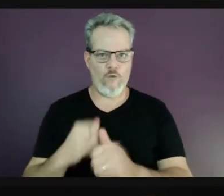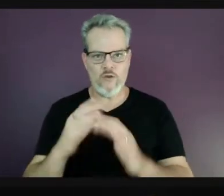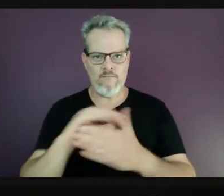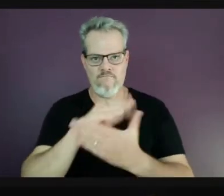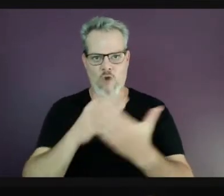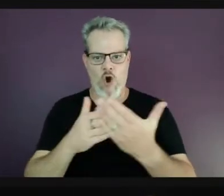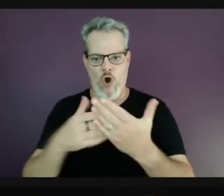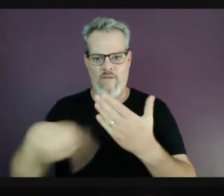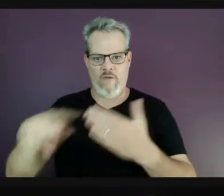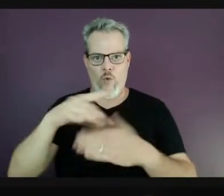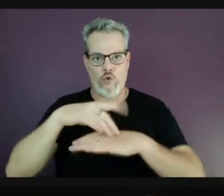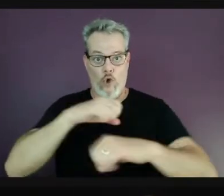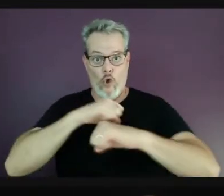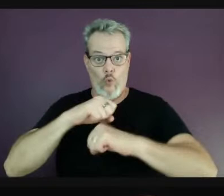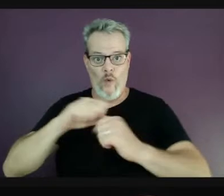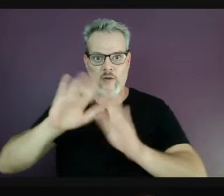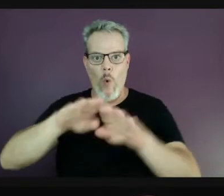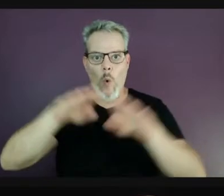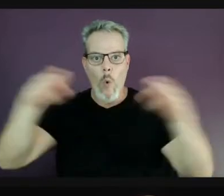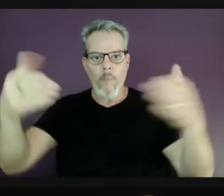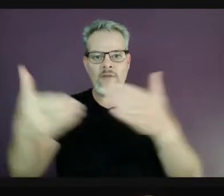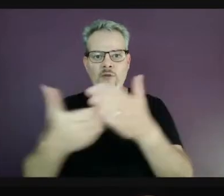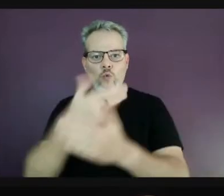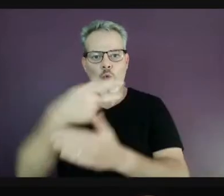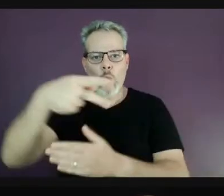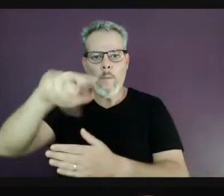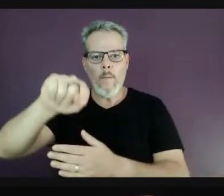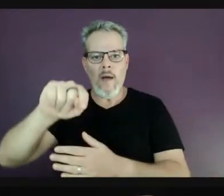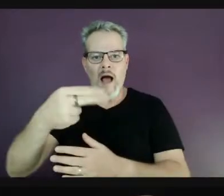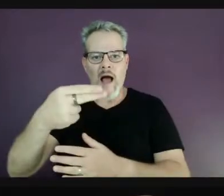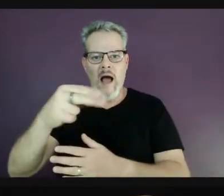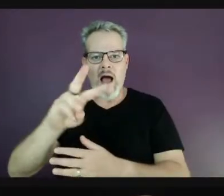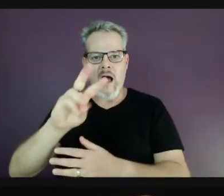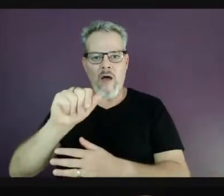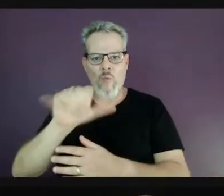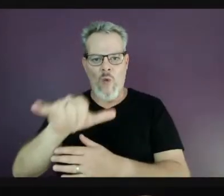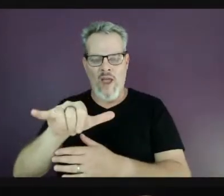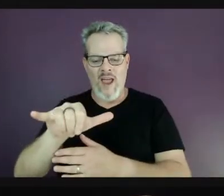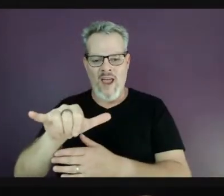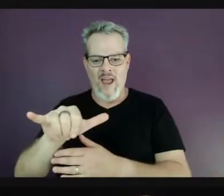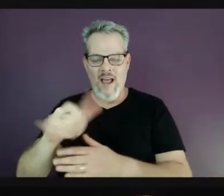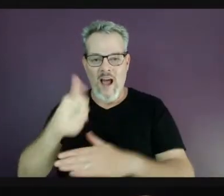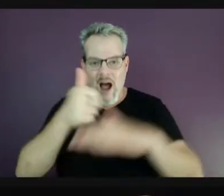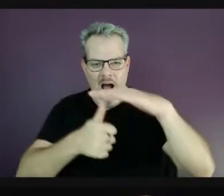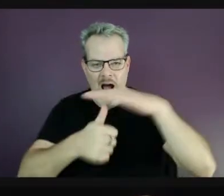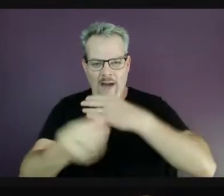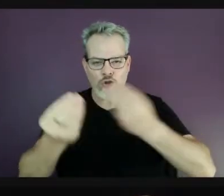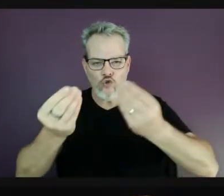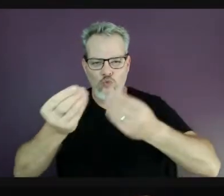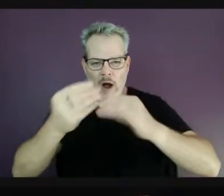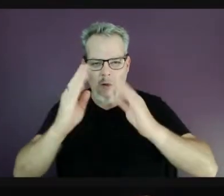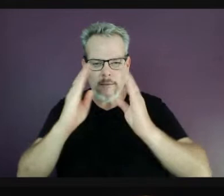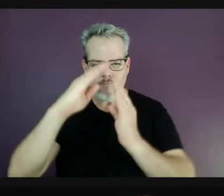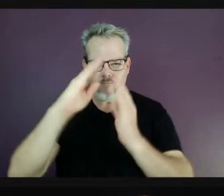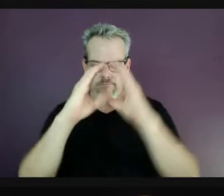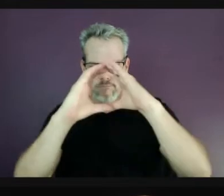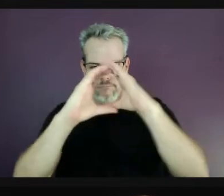some new pathway, wiggled some underground blocks to allow the magma to potentially